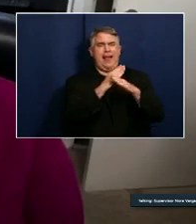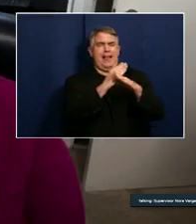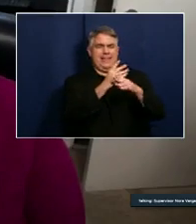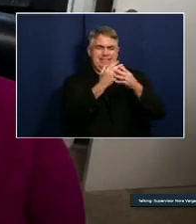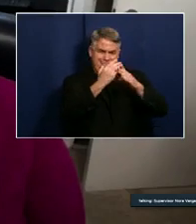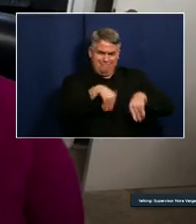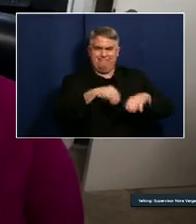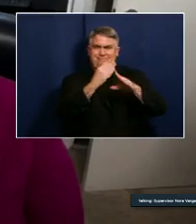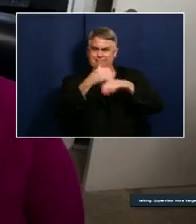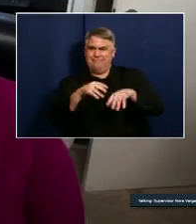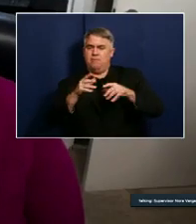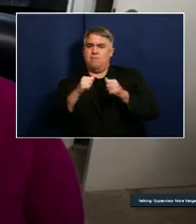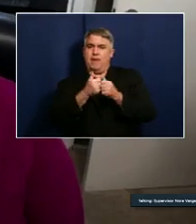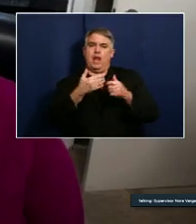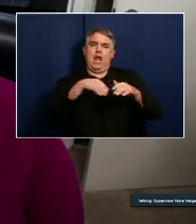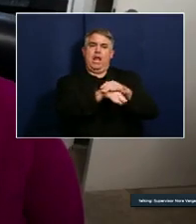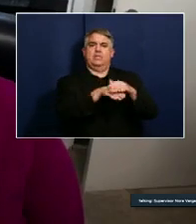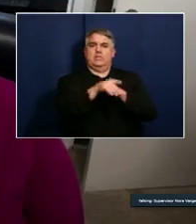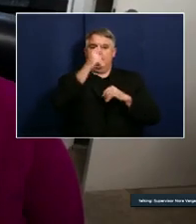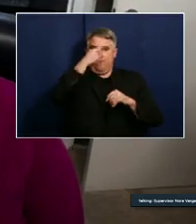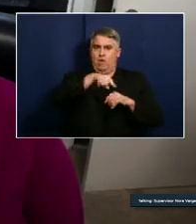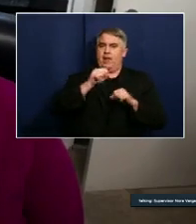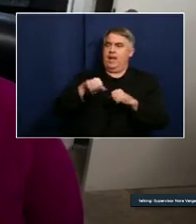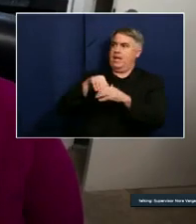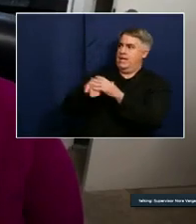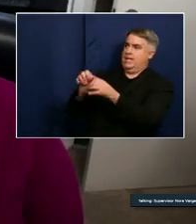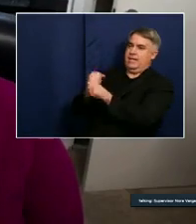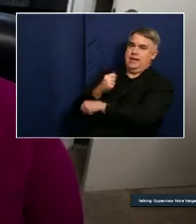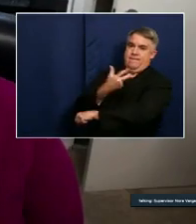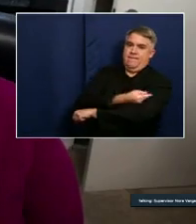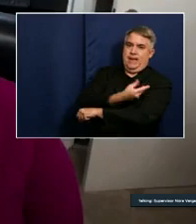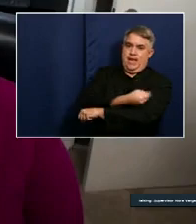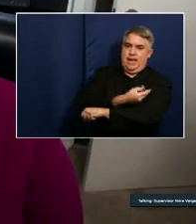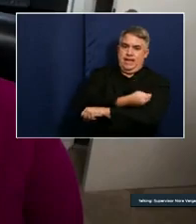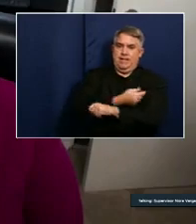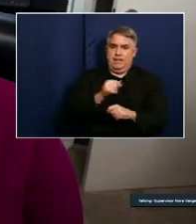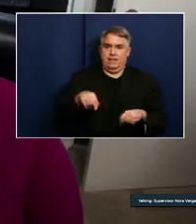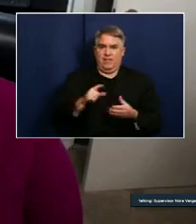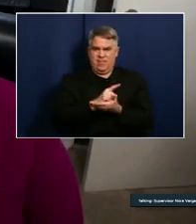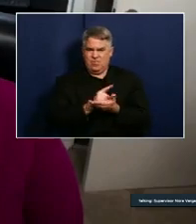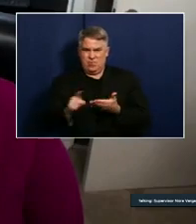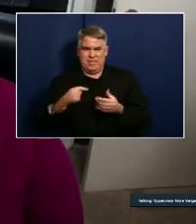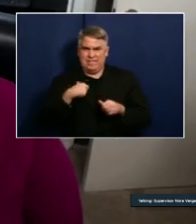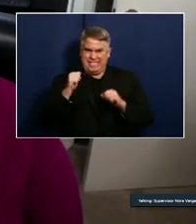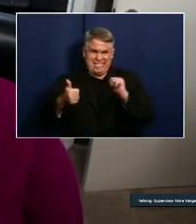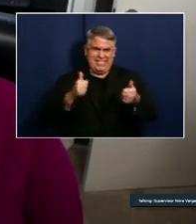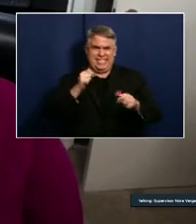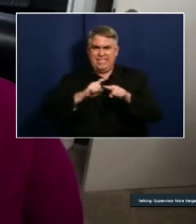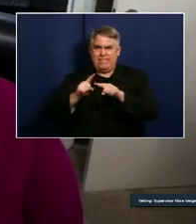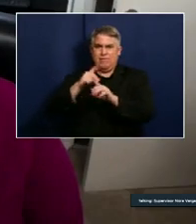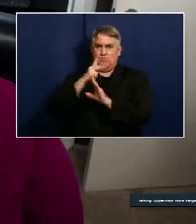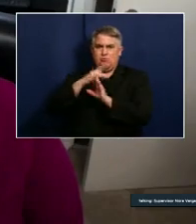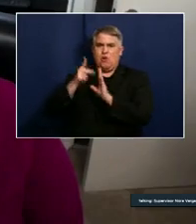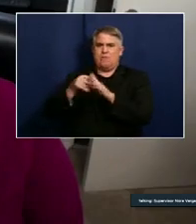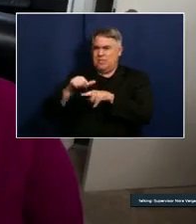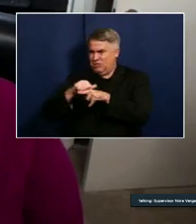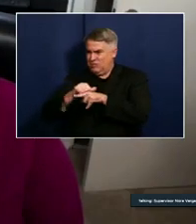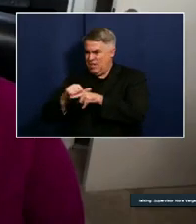so last week and early this week, different groups of promotores have been receiving the training and have started making the appointments. So we're